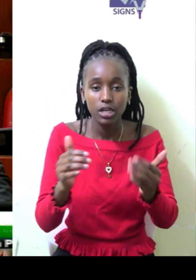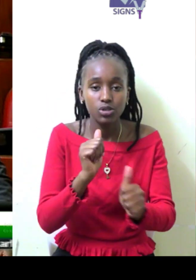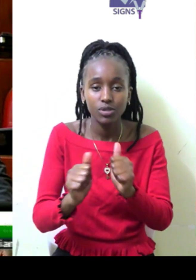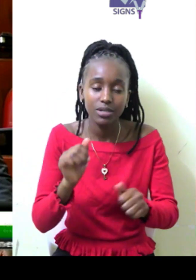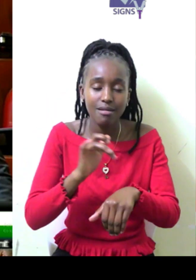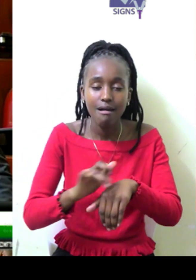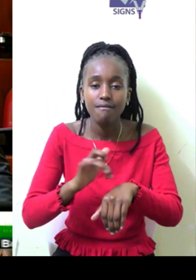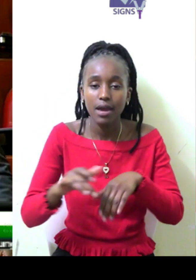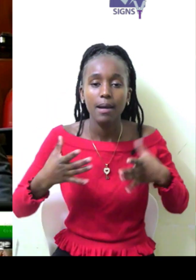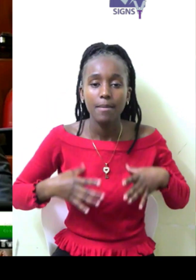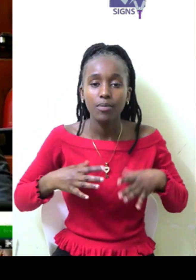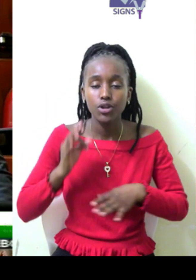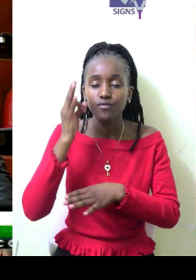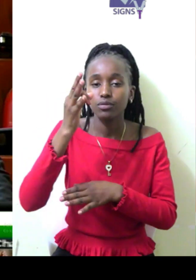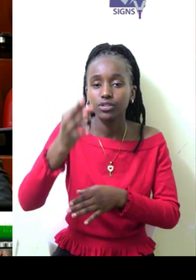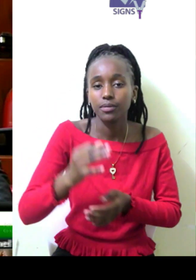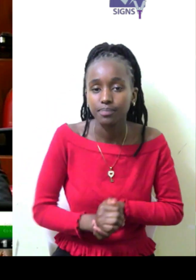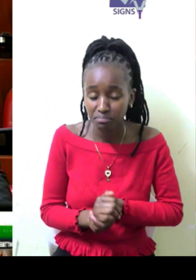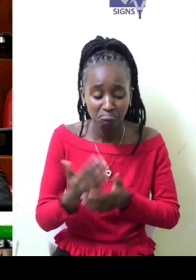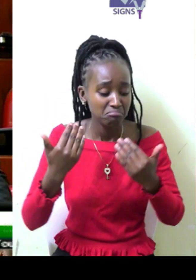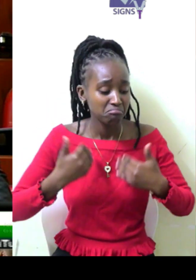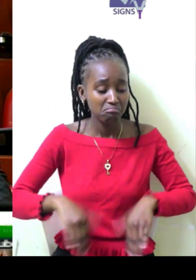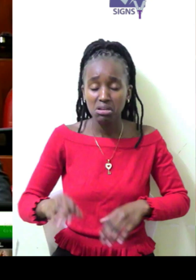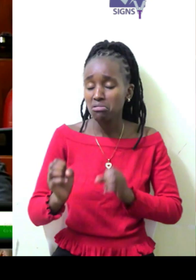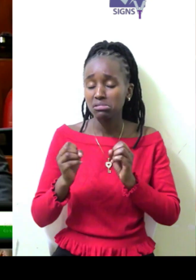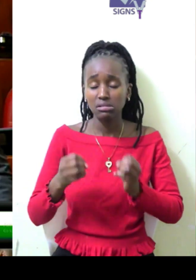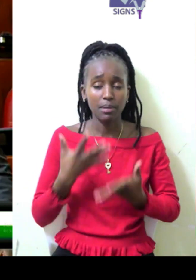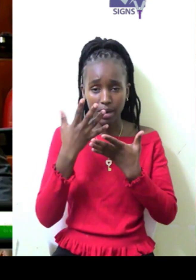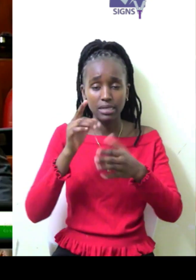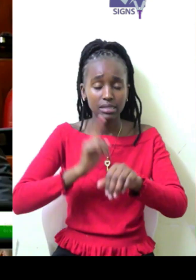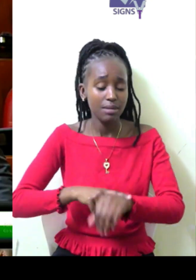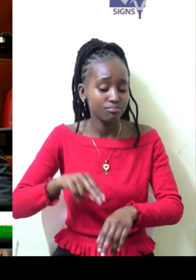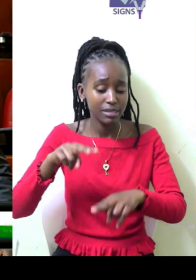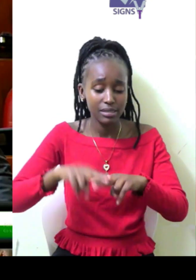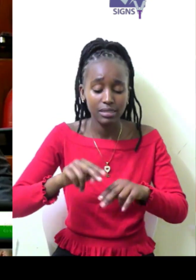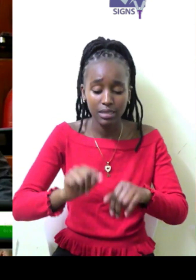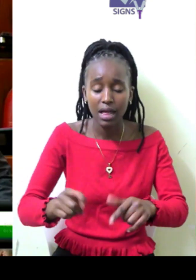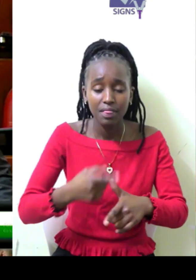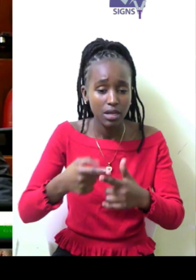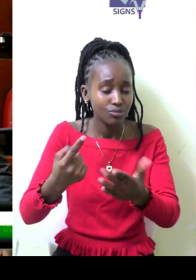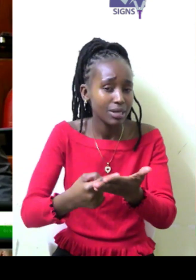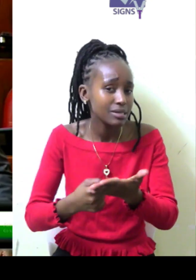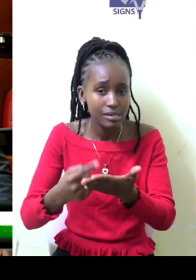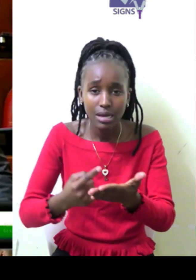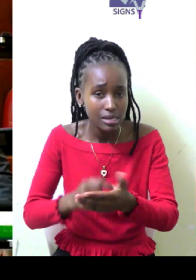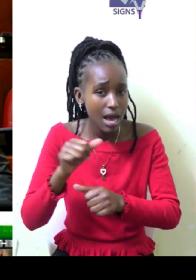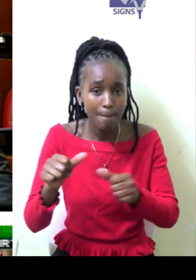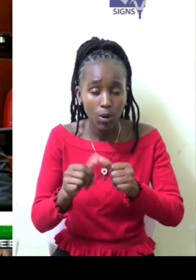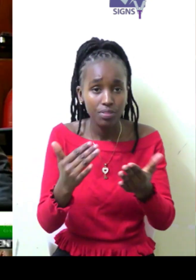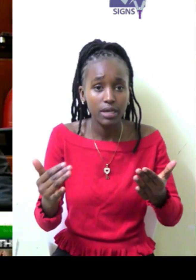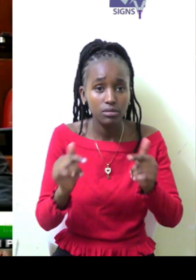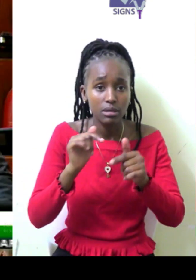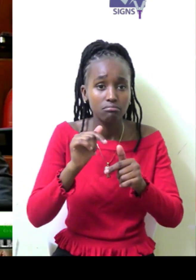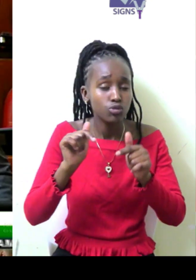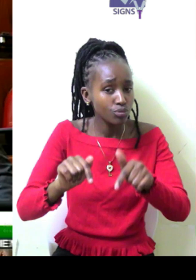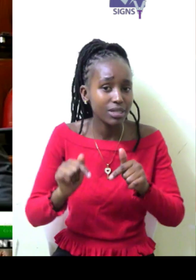a country. I get surprised, Honorable Speaker, that we are seated here just talking about matters of today, talking about matters